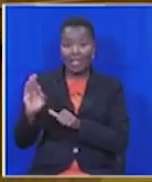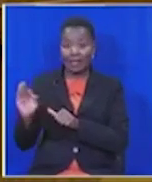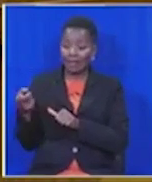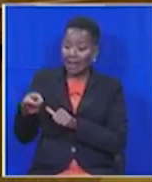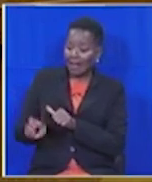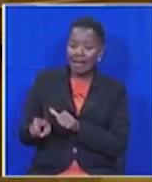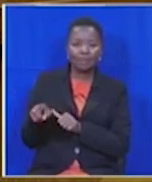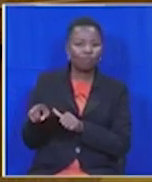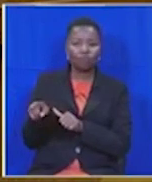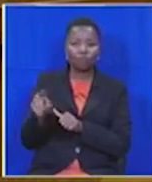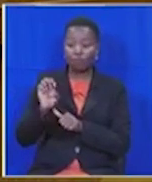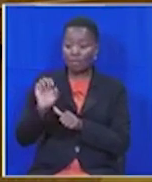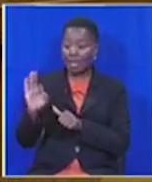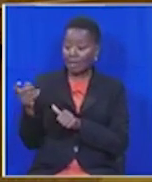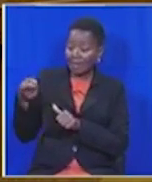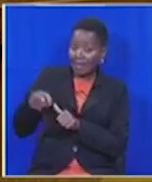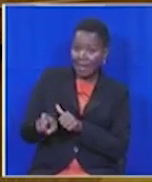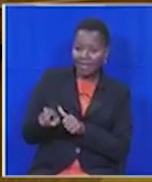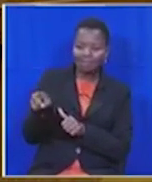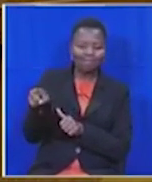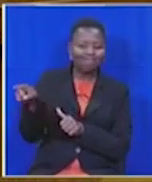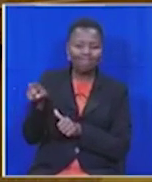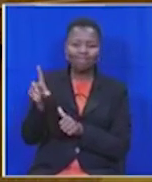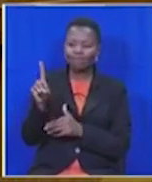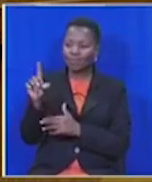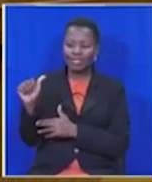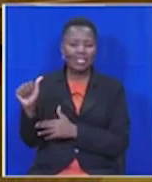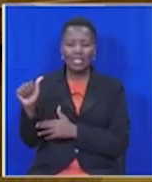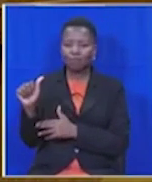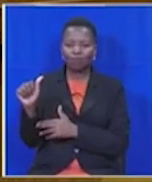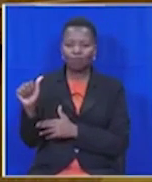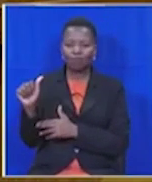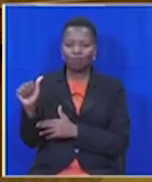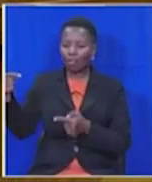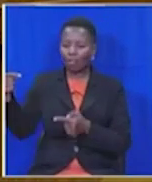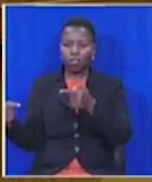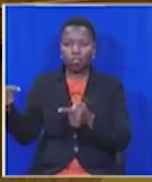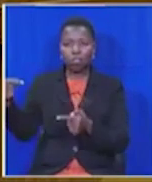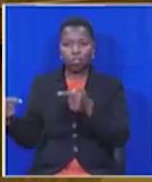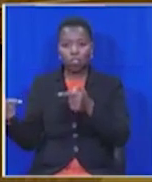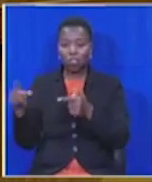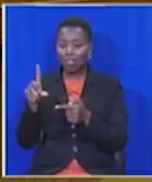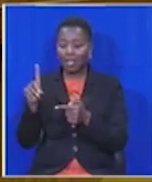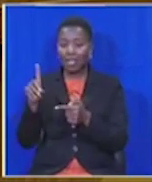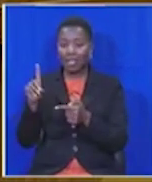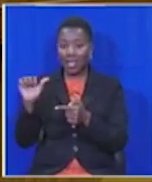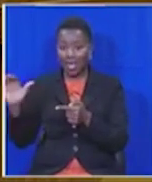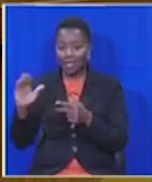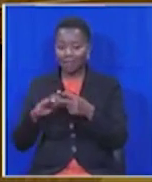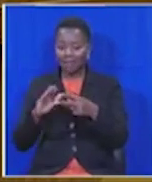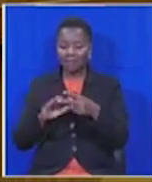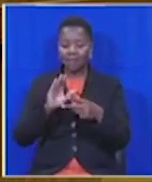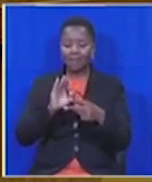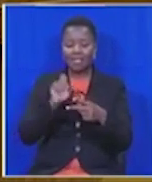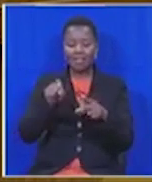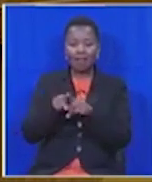us. Immediately after the EFF joined us, there was then a competition between the EFF and